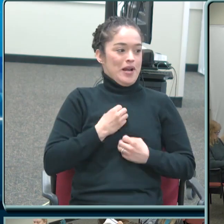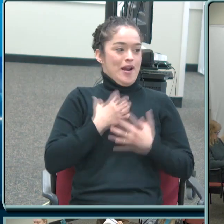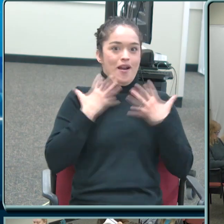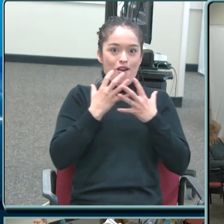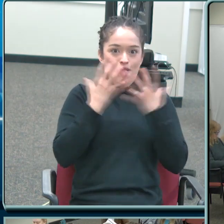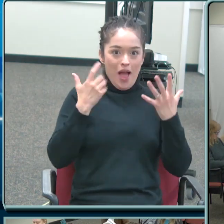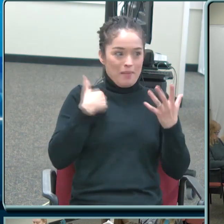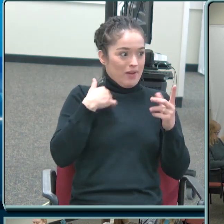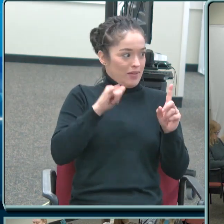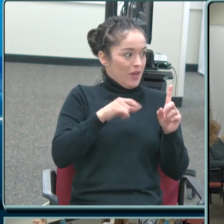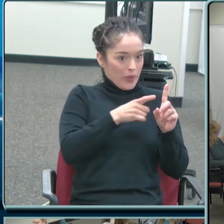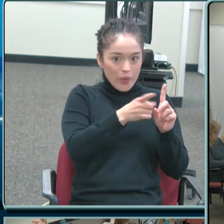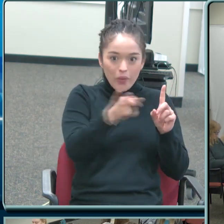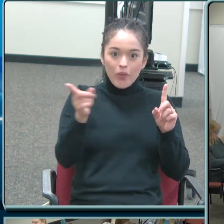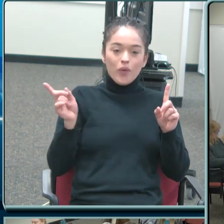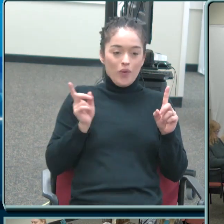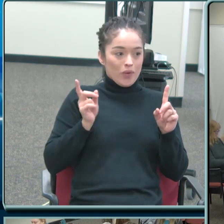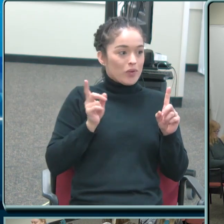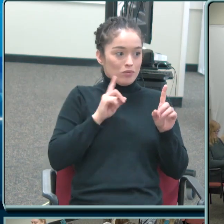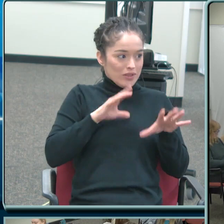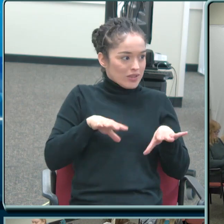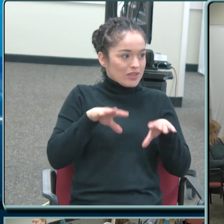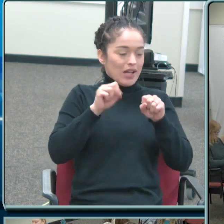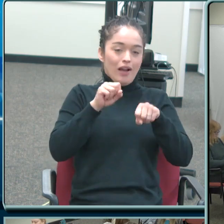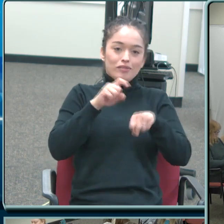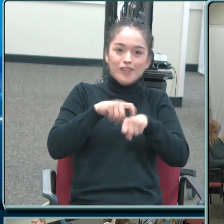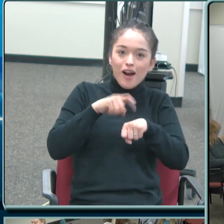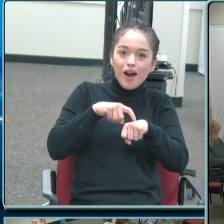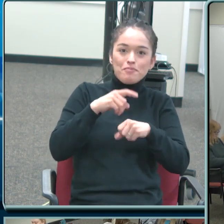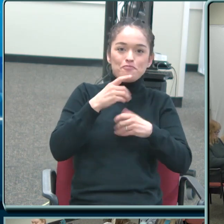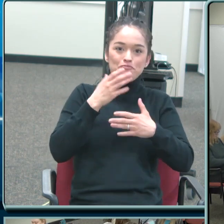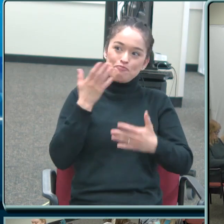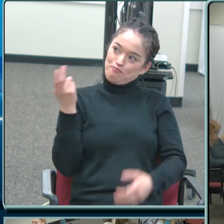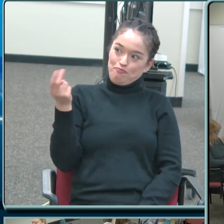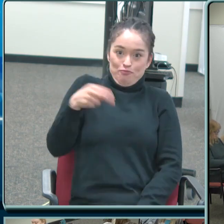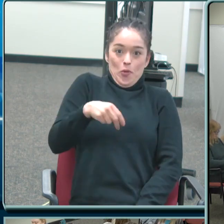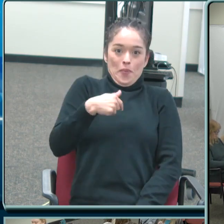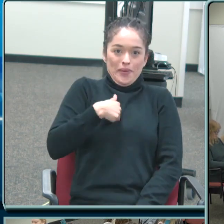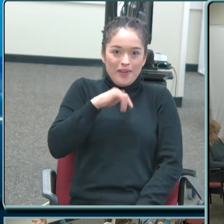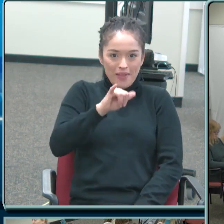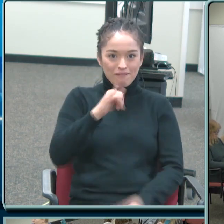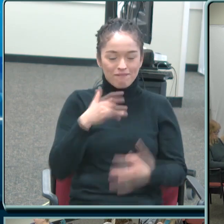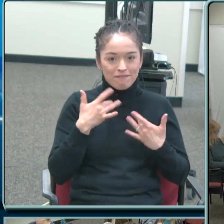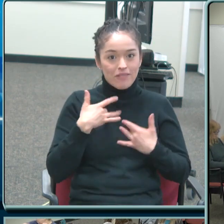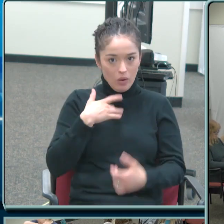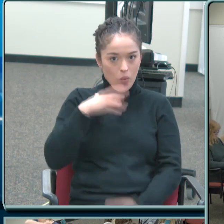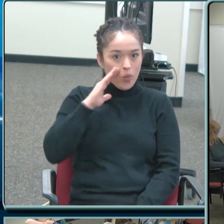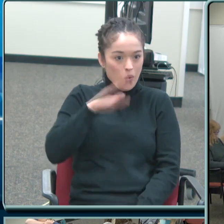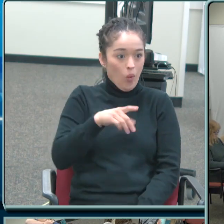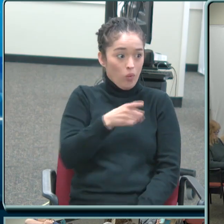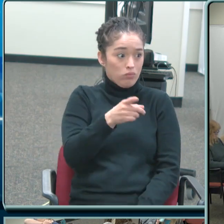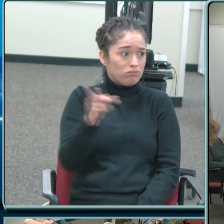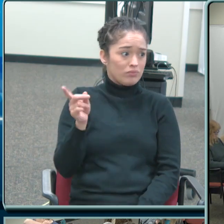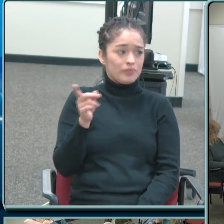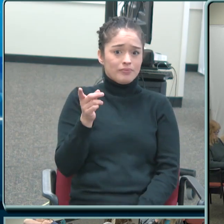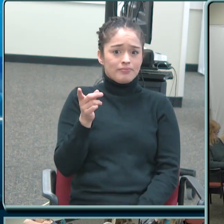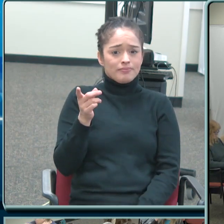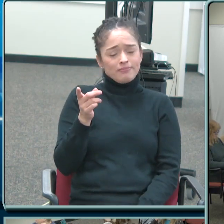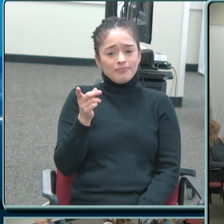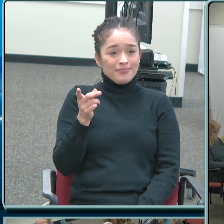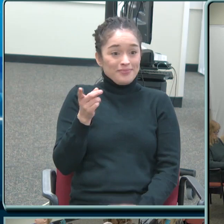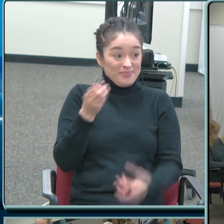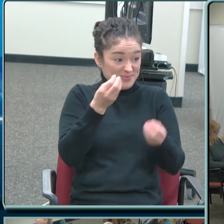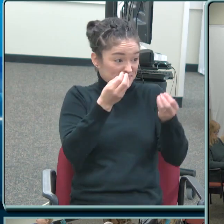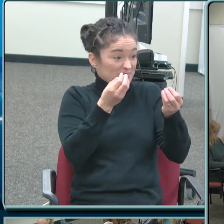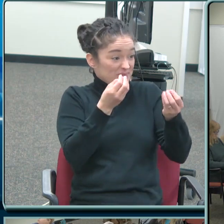that you all were able to take the time and join me in that event. And I know some of you had let